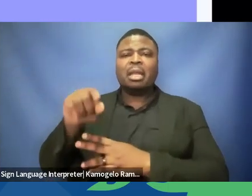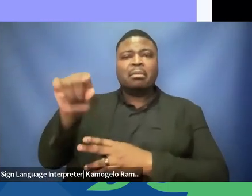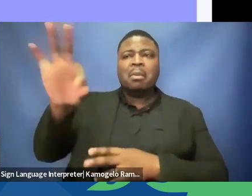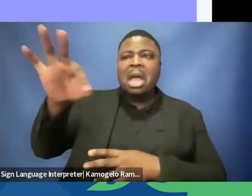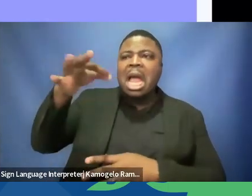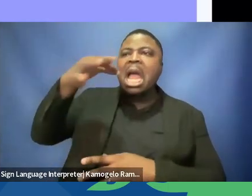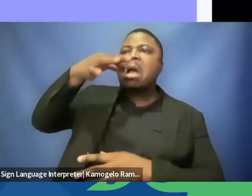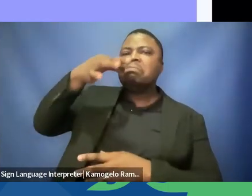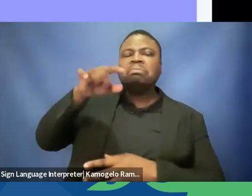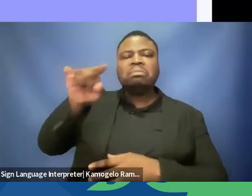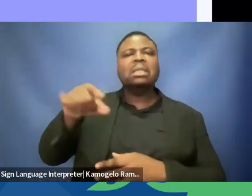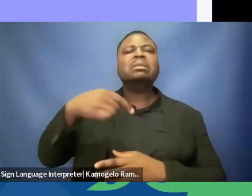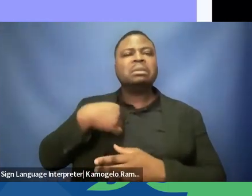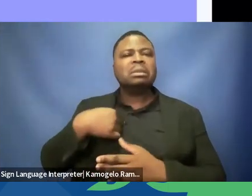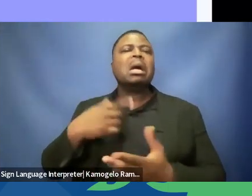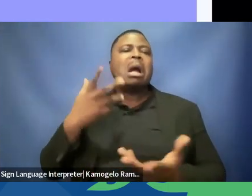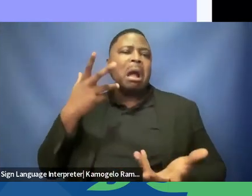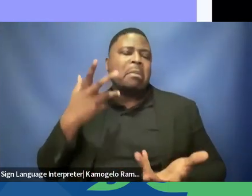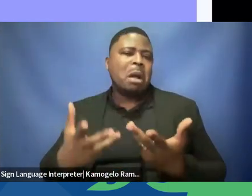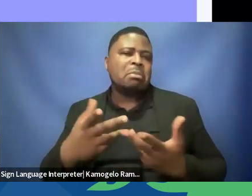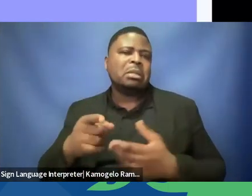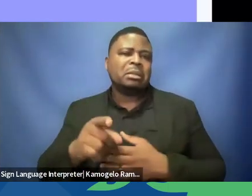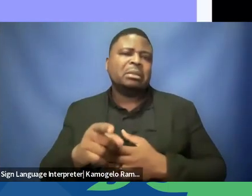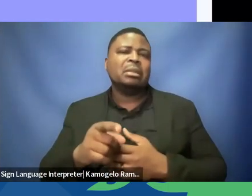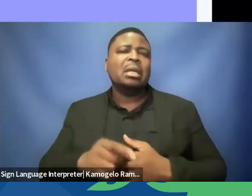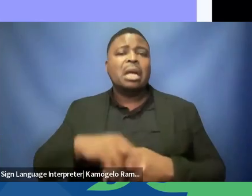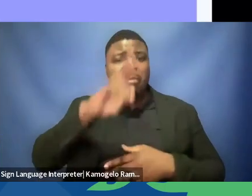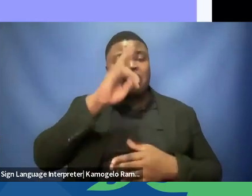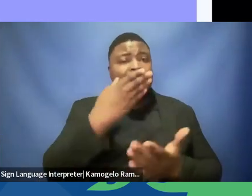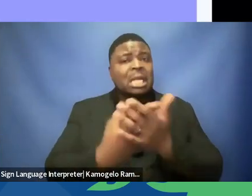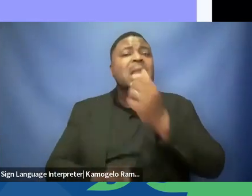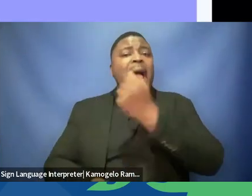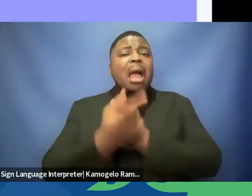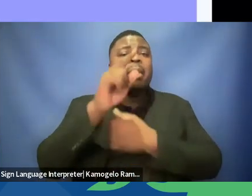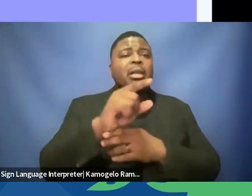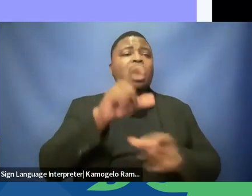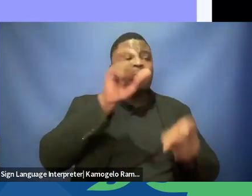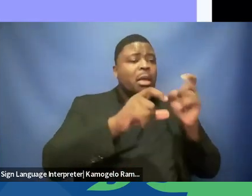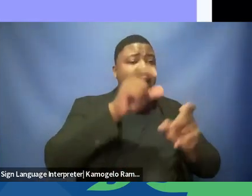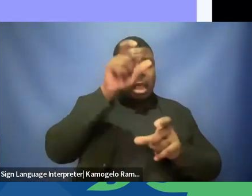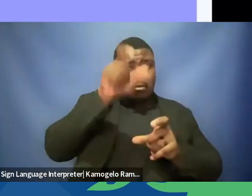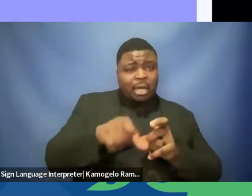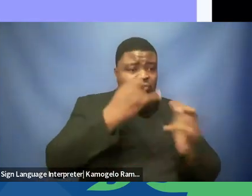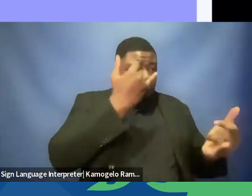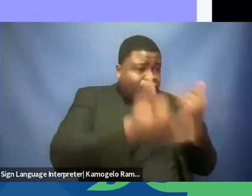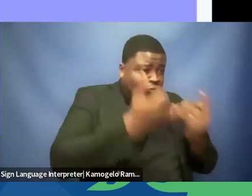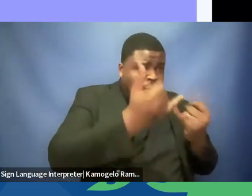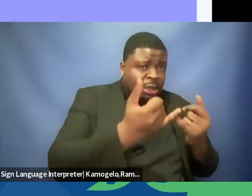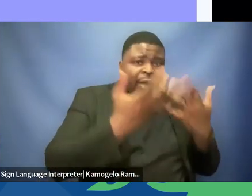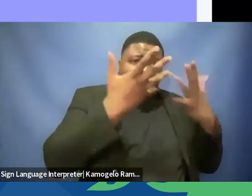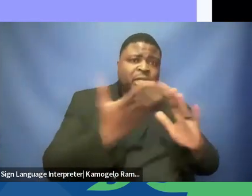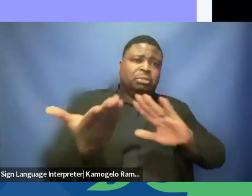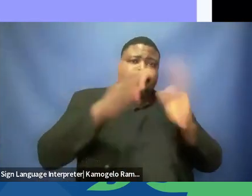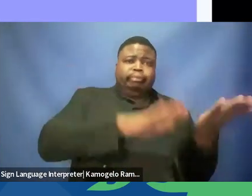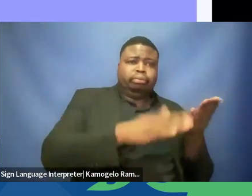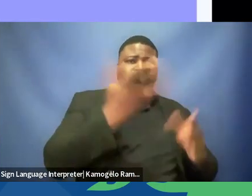been cases where people are found dead during sex or in such activities. So there's the general belief that this one is